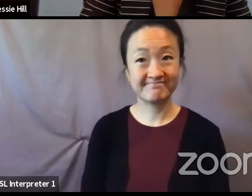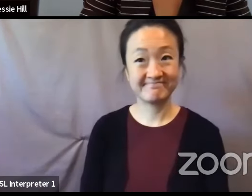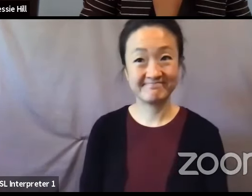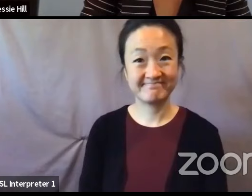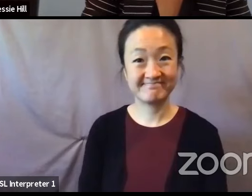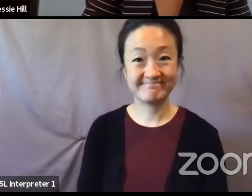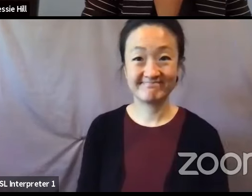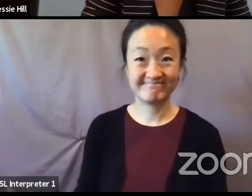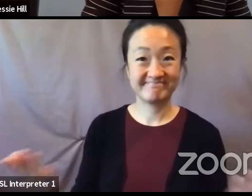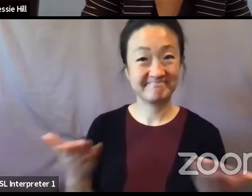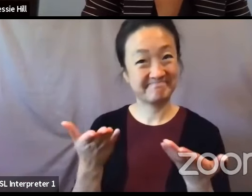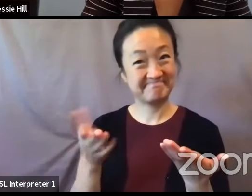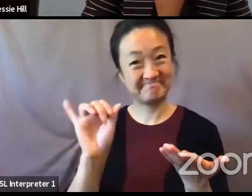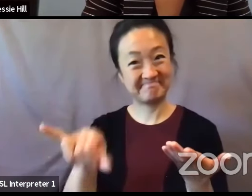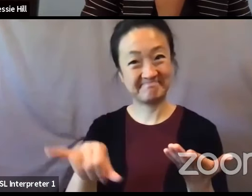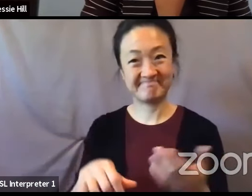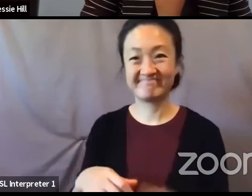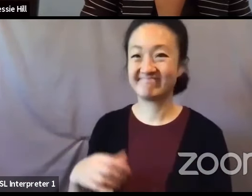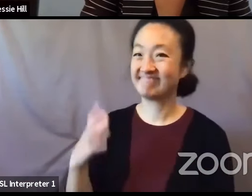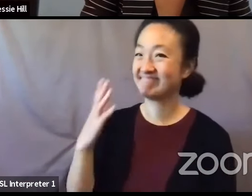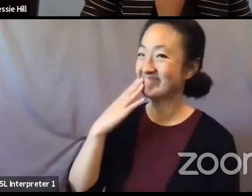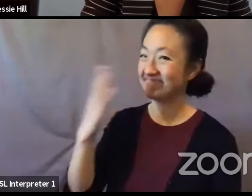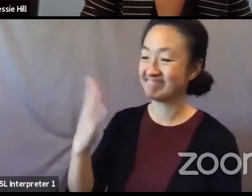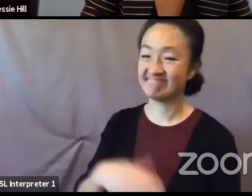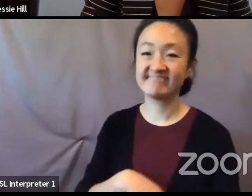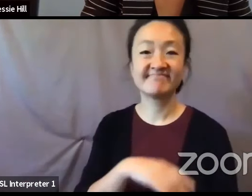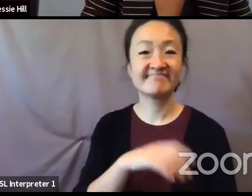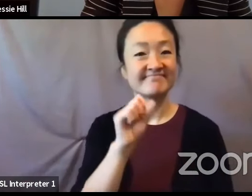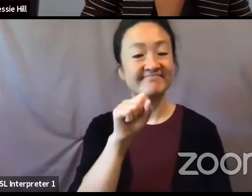there. Thank you. Yeah.